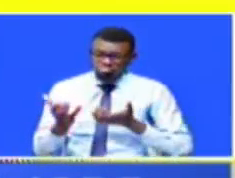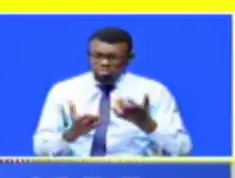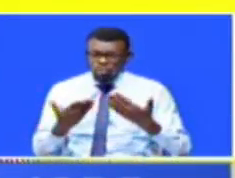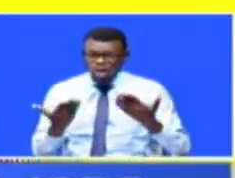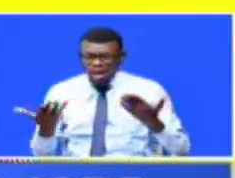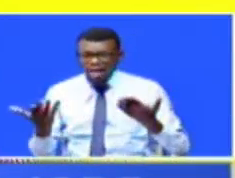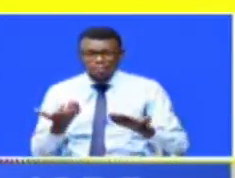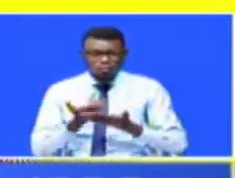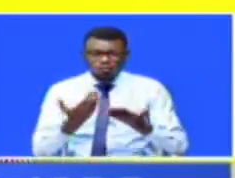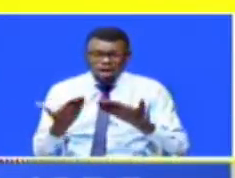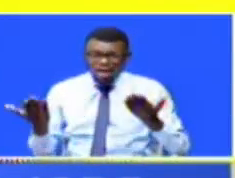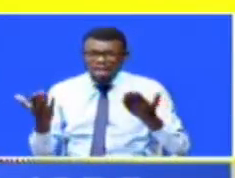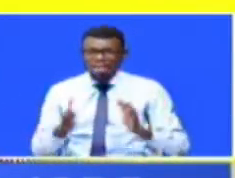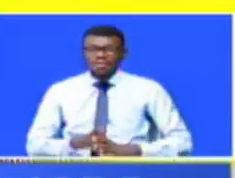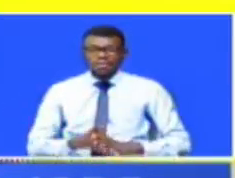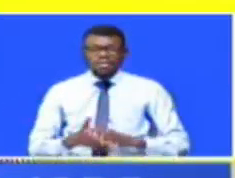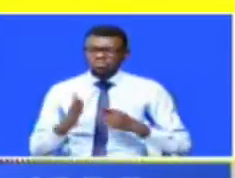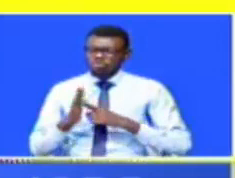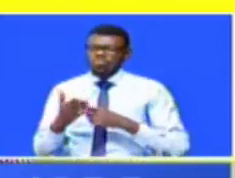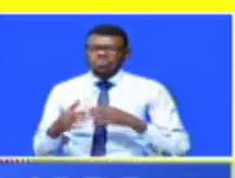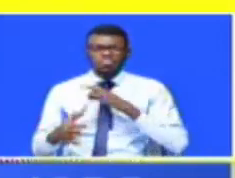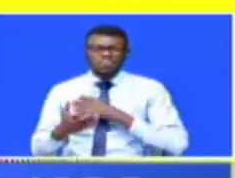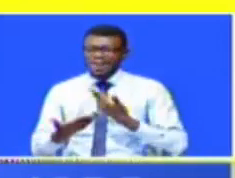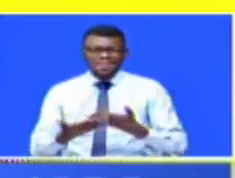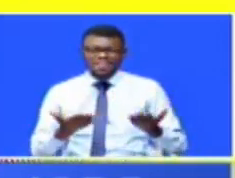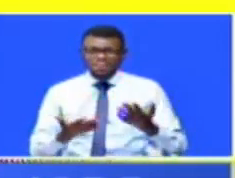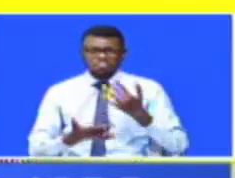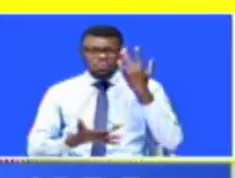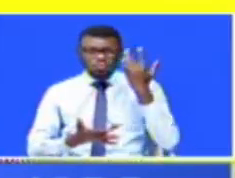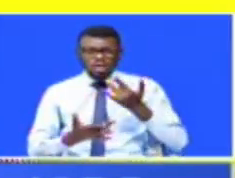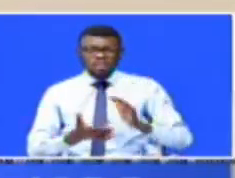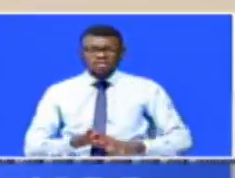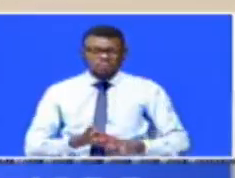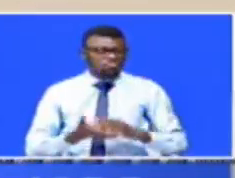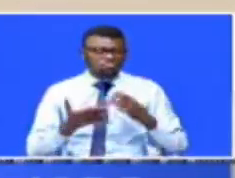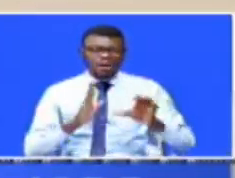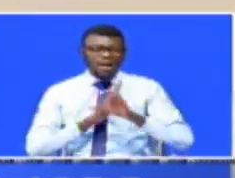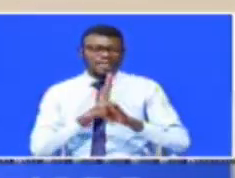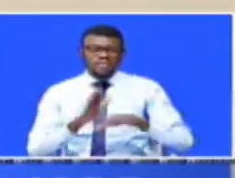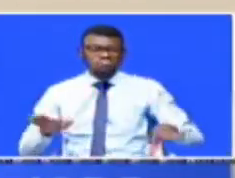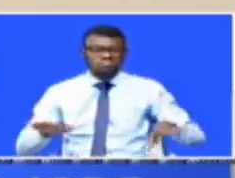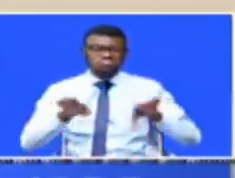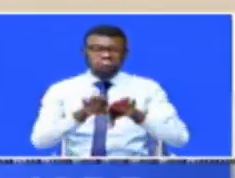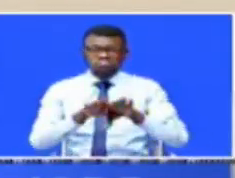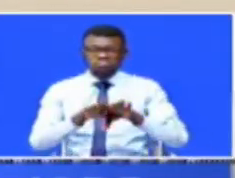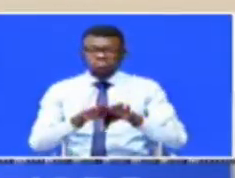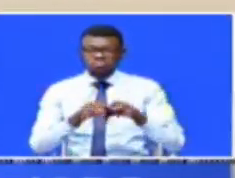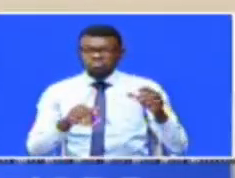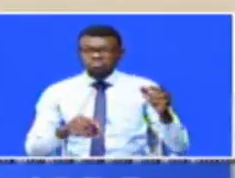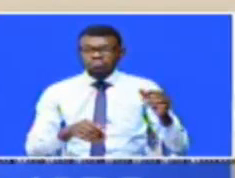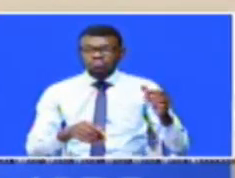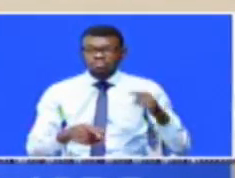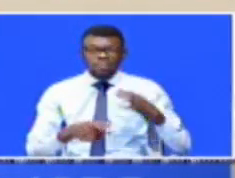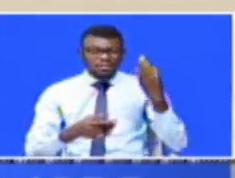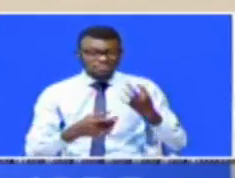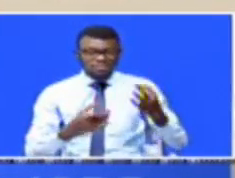forecasts. Our business forecasts are showing nothing because we are in a lockdown. In March, hotel owners sent